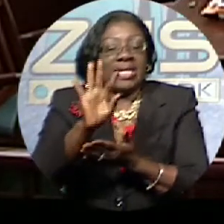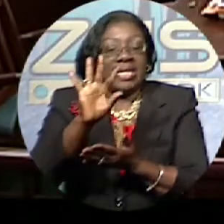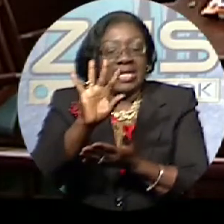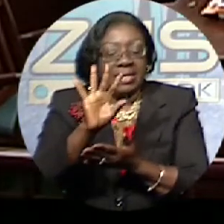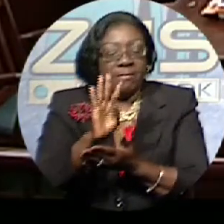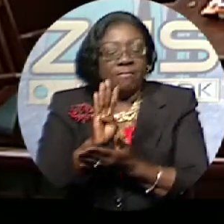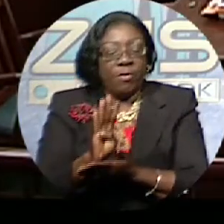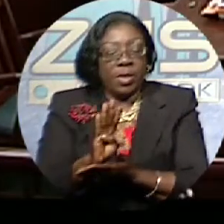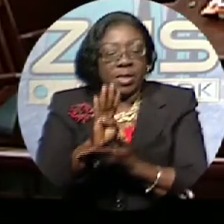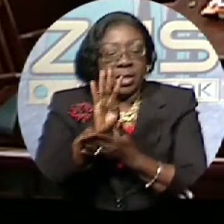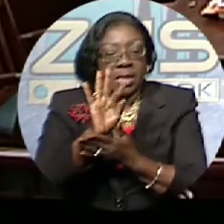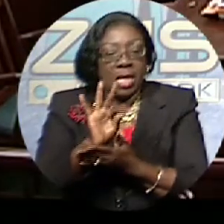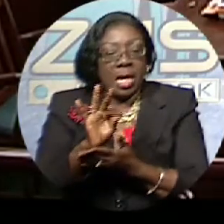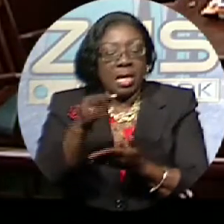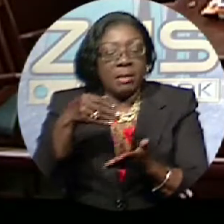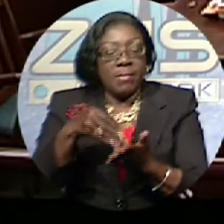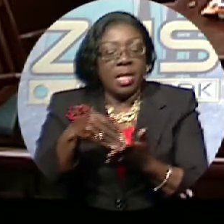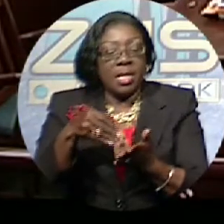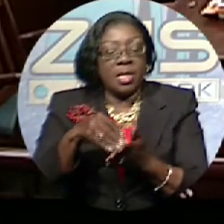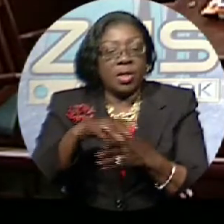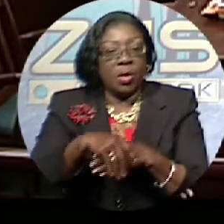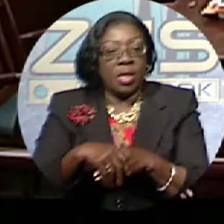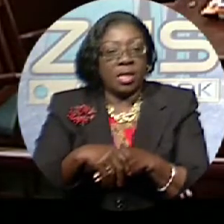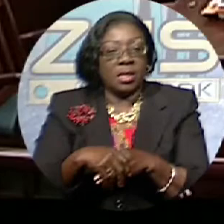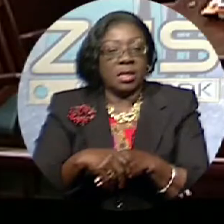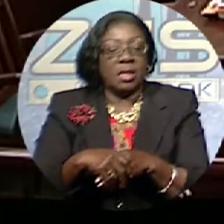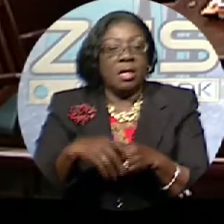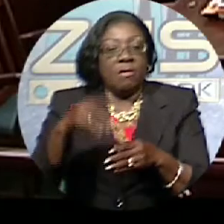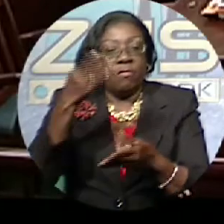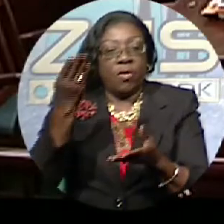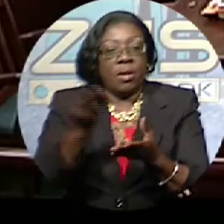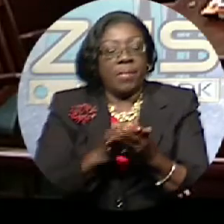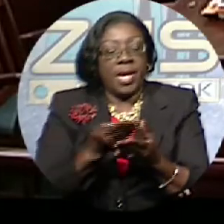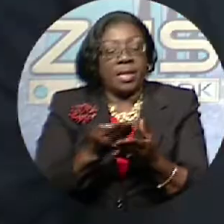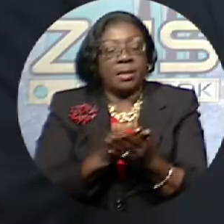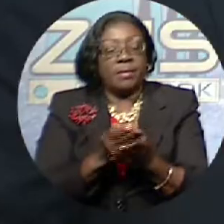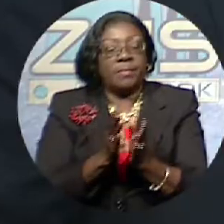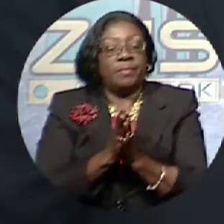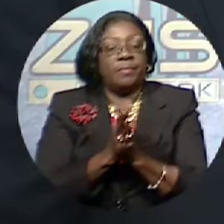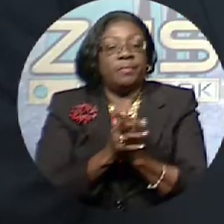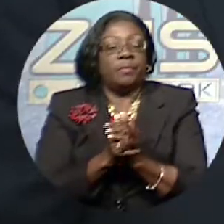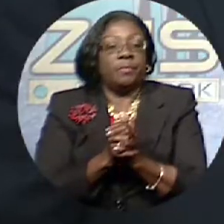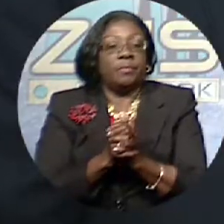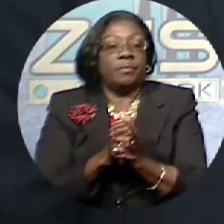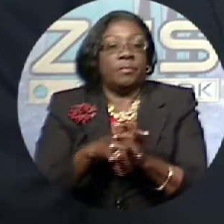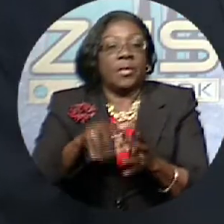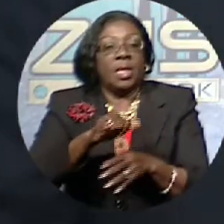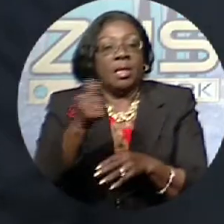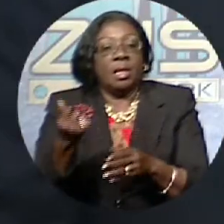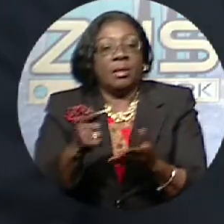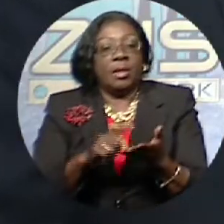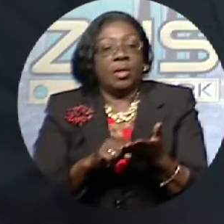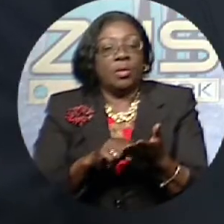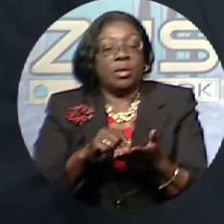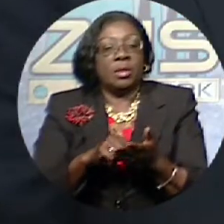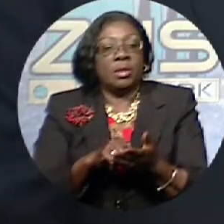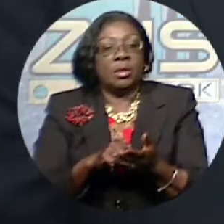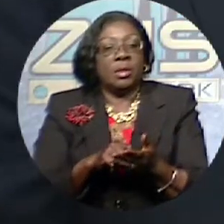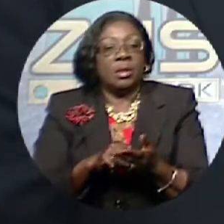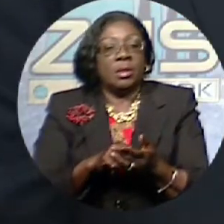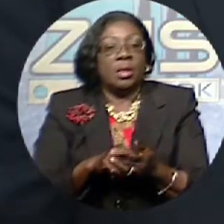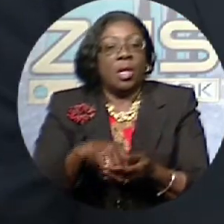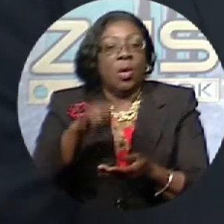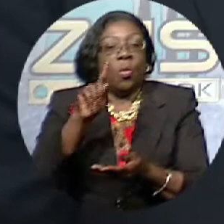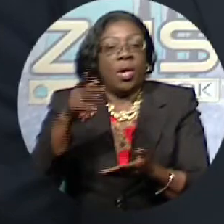in assisting the Bank of the Bahamas. I'm Carla Palmer for ZNS Network News. In other news, some 1,000 line staffers